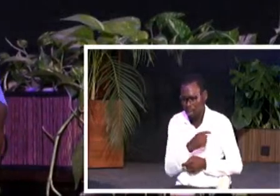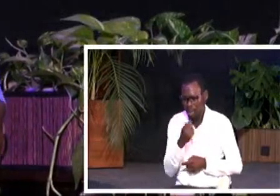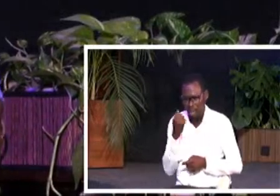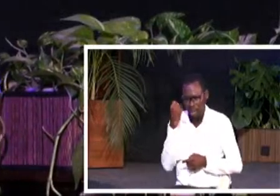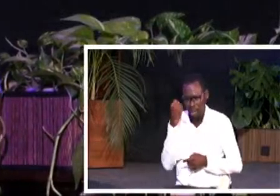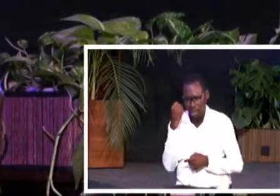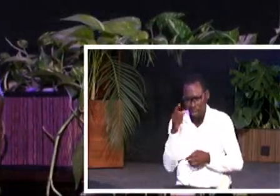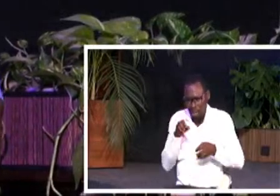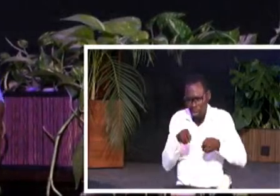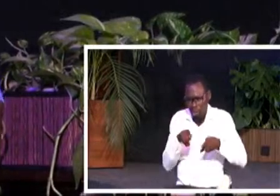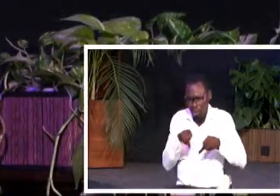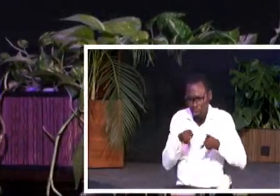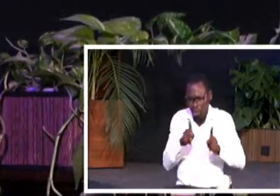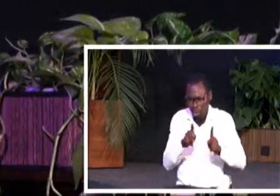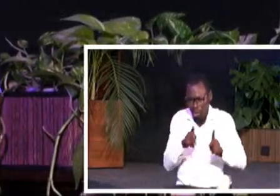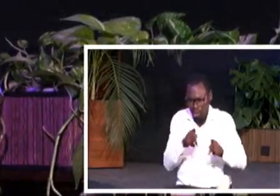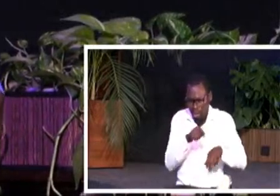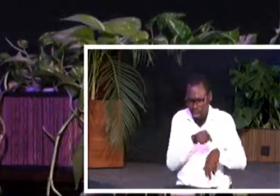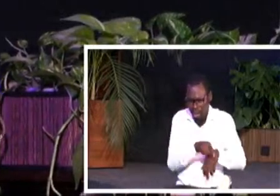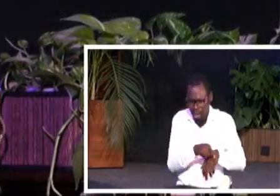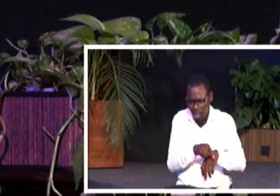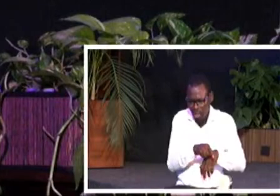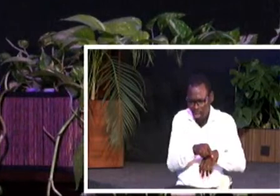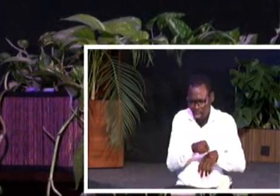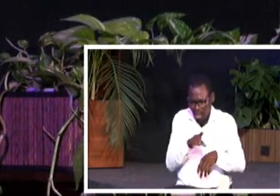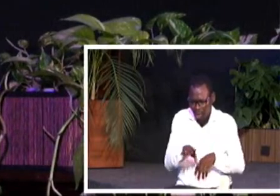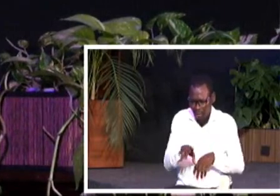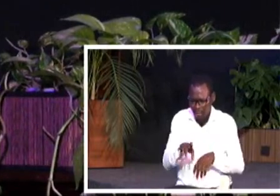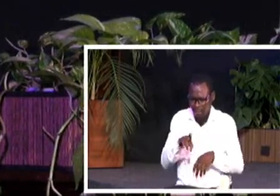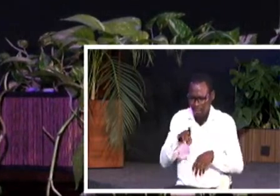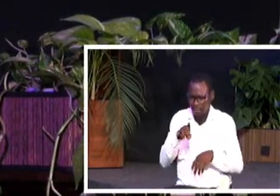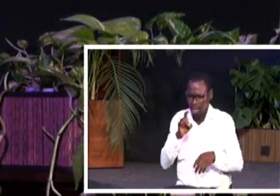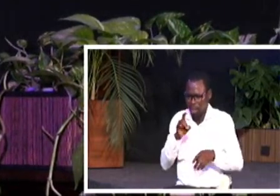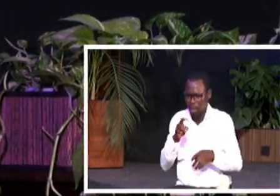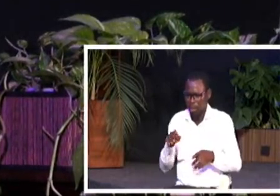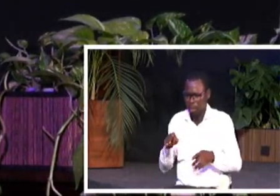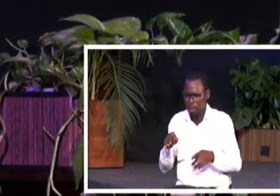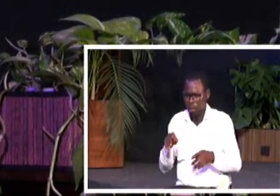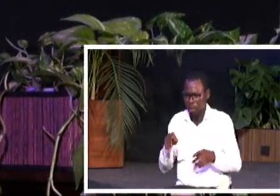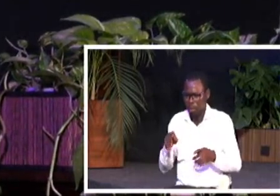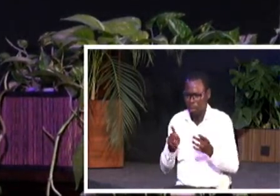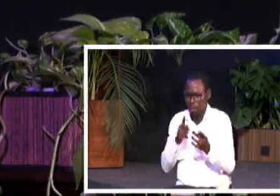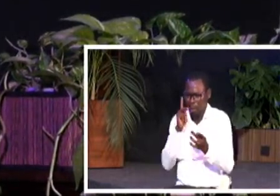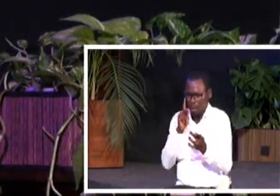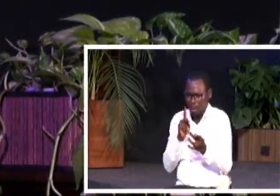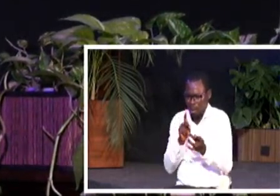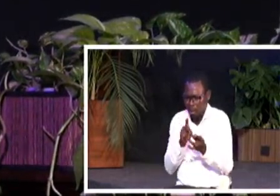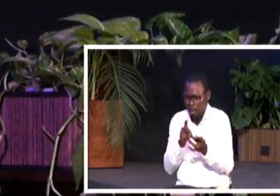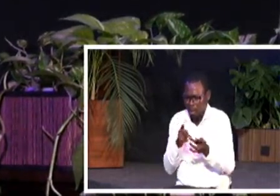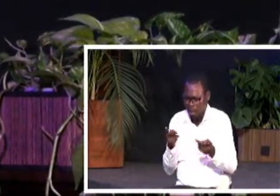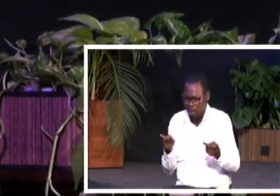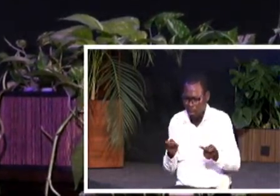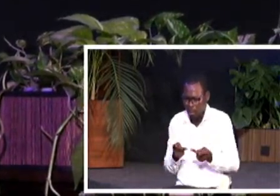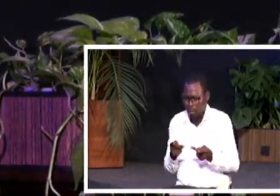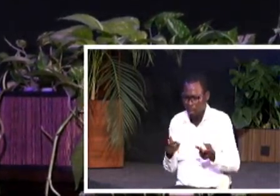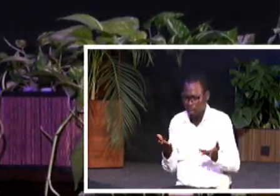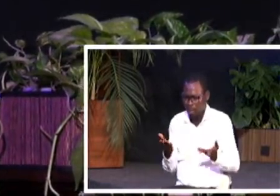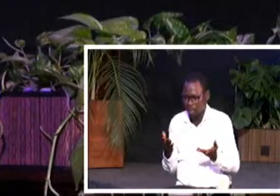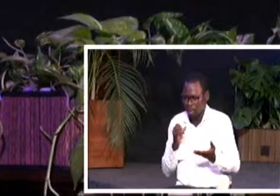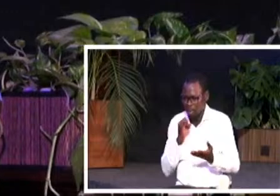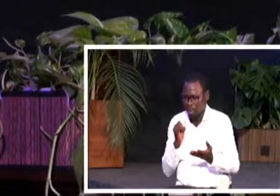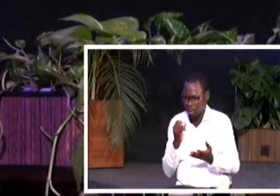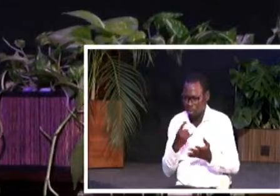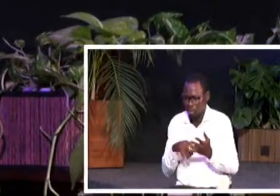understanding the opportunity within the space and finding your perfect fit is the beginning. Don't just go